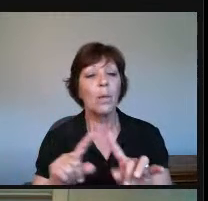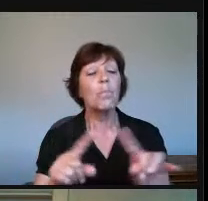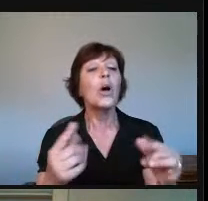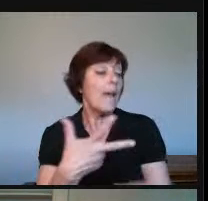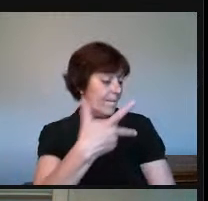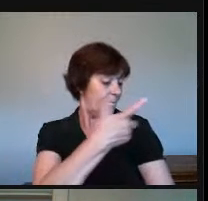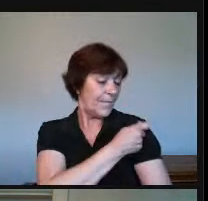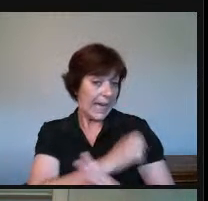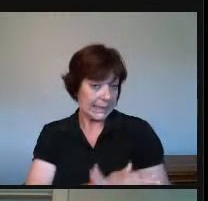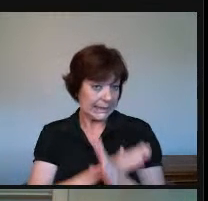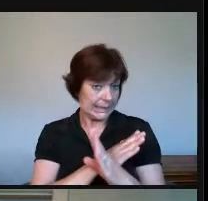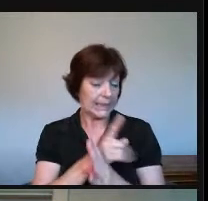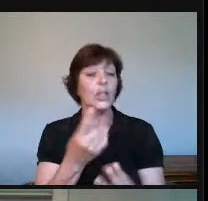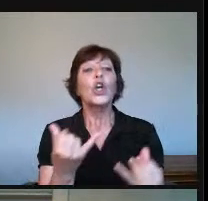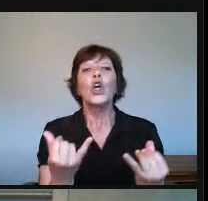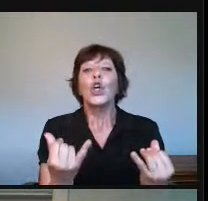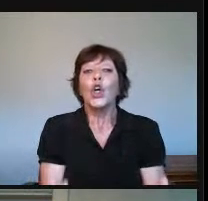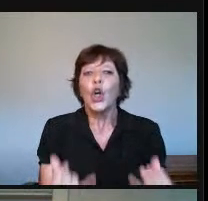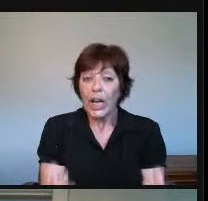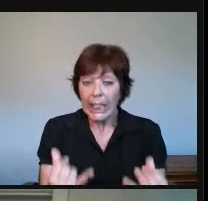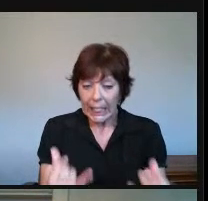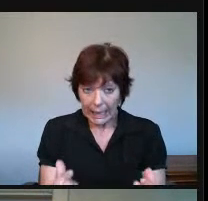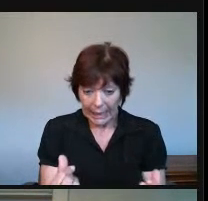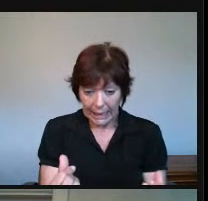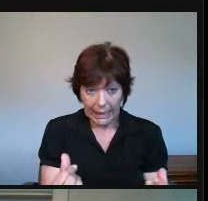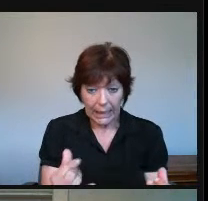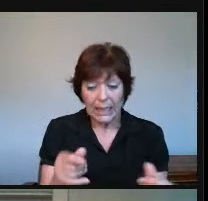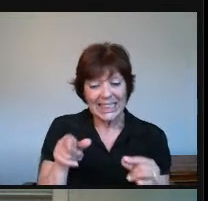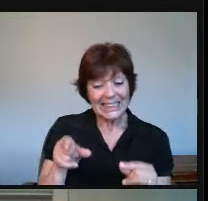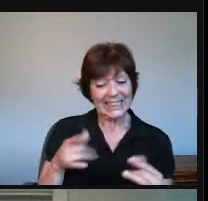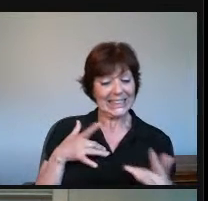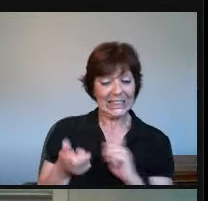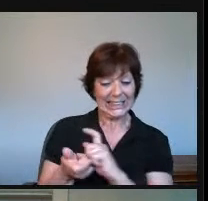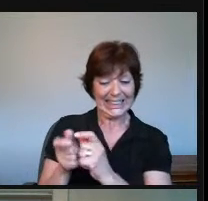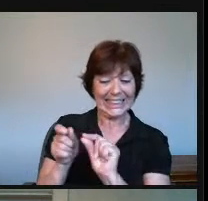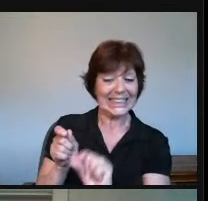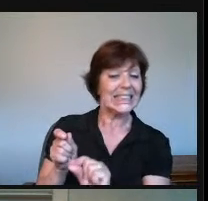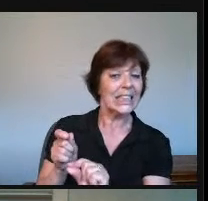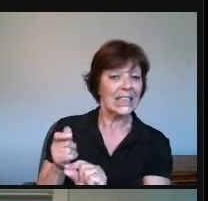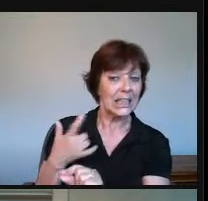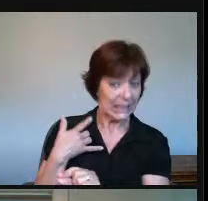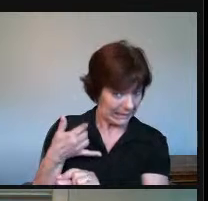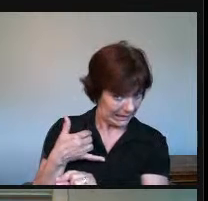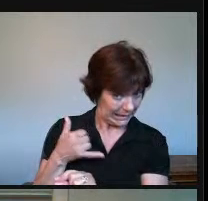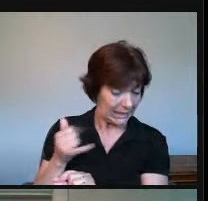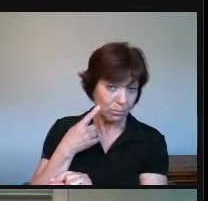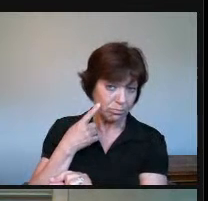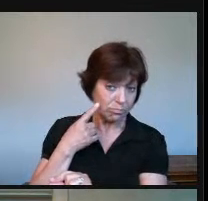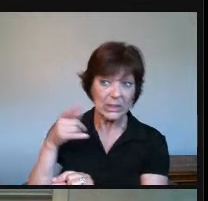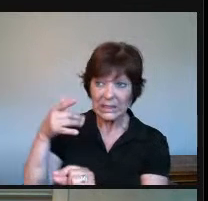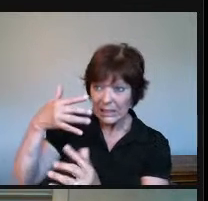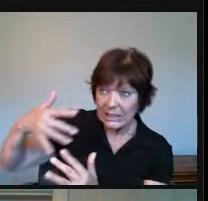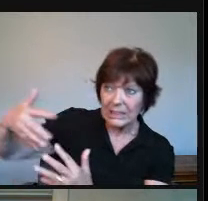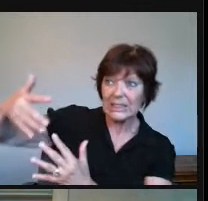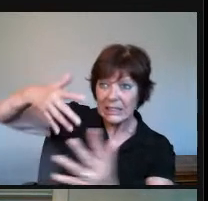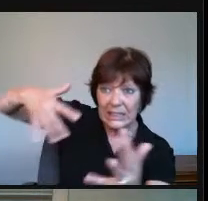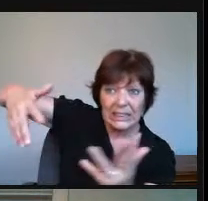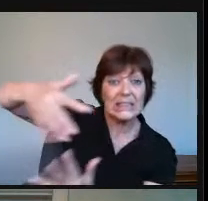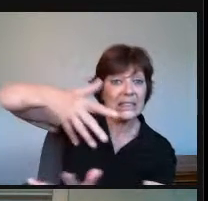currently the variant is of concern because they are circulating, they will continue to